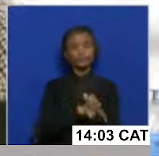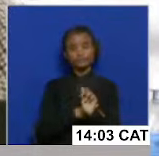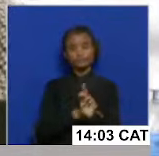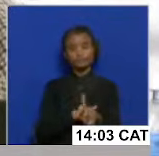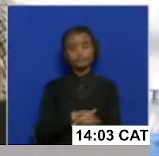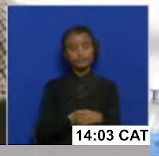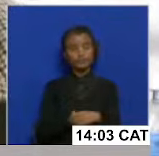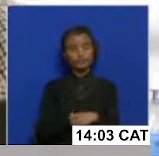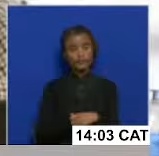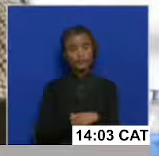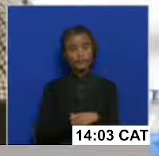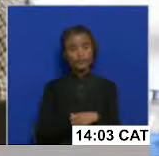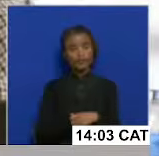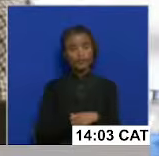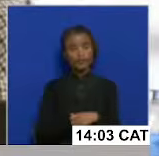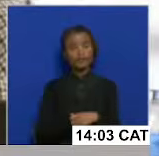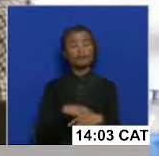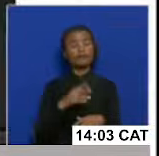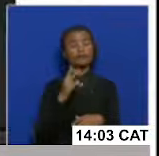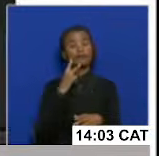You see that document